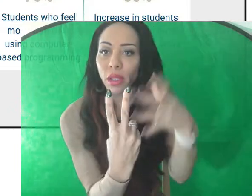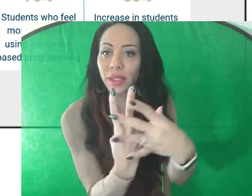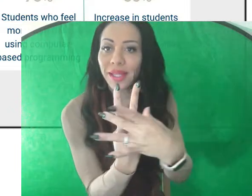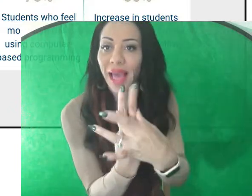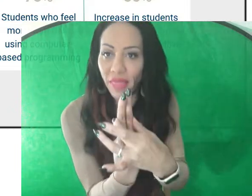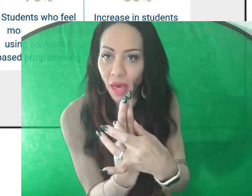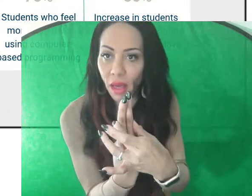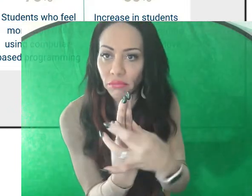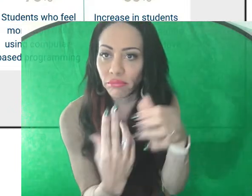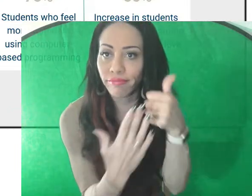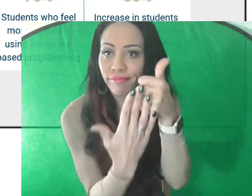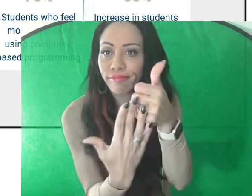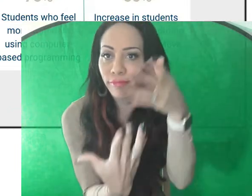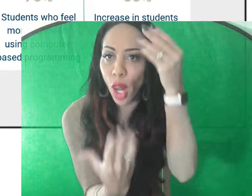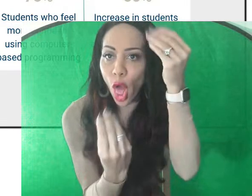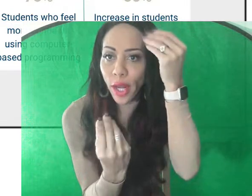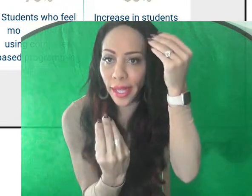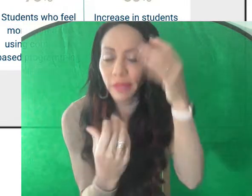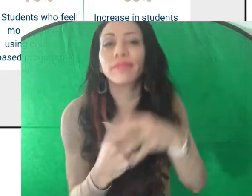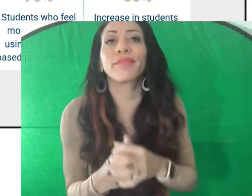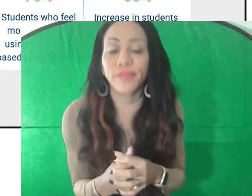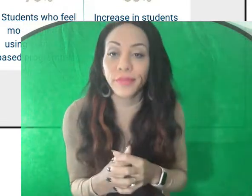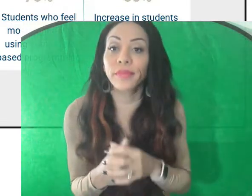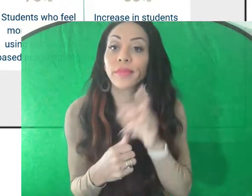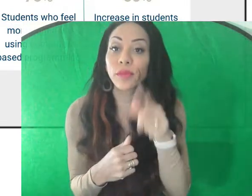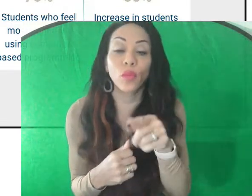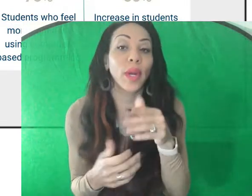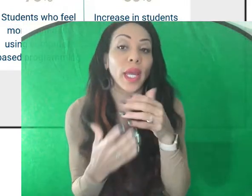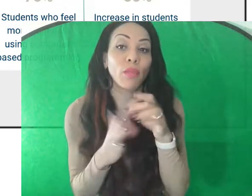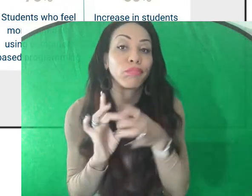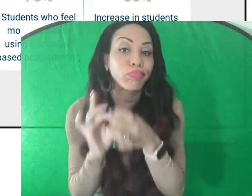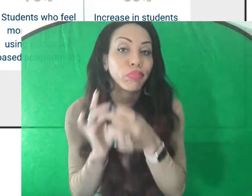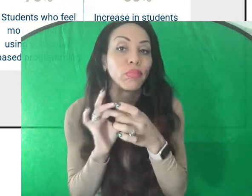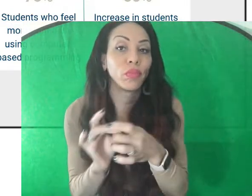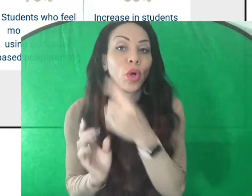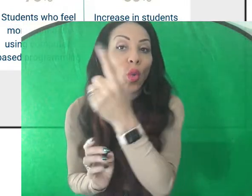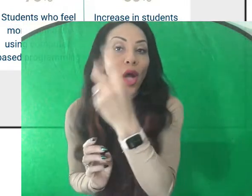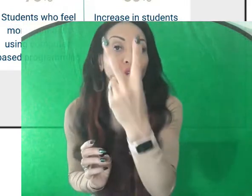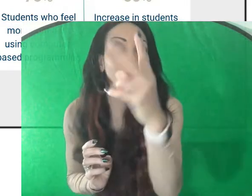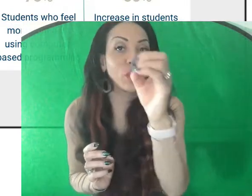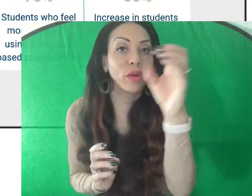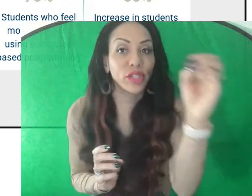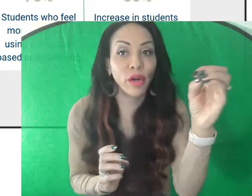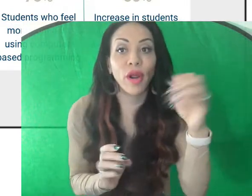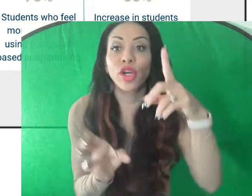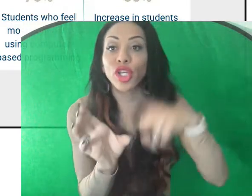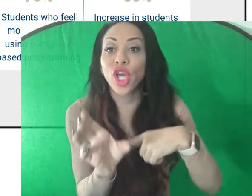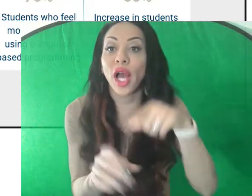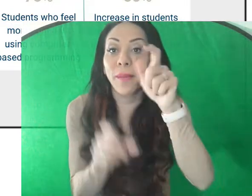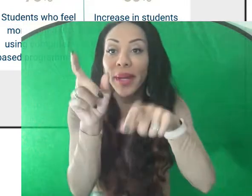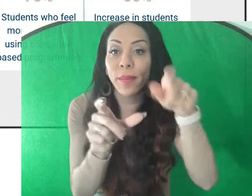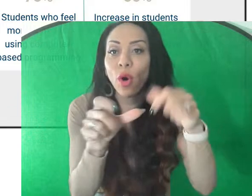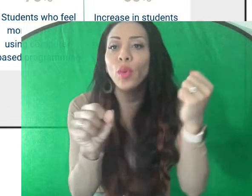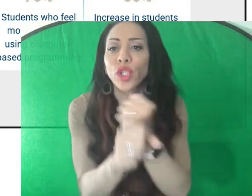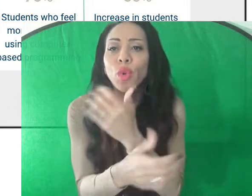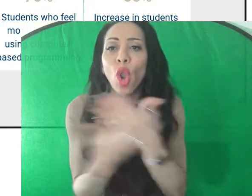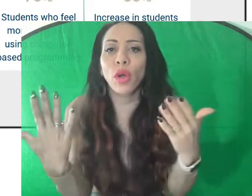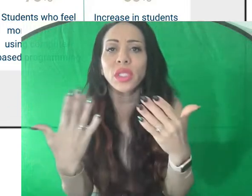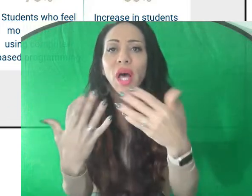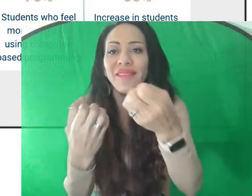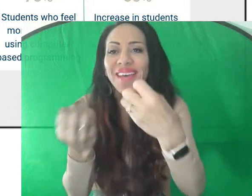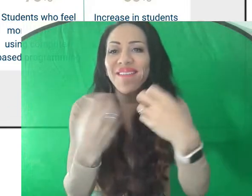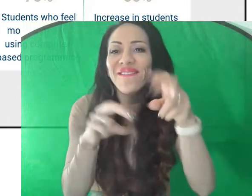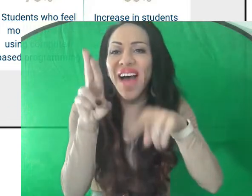we've worked with over 1,200 young people. We do a lot of evaluation on either side of the workshops, and we found